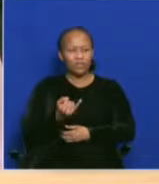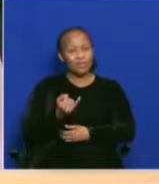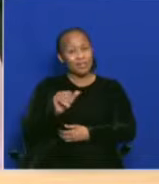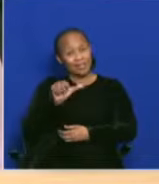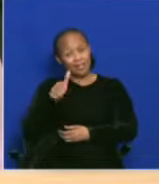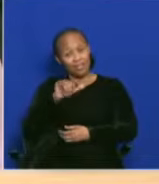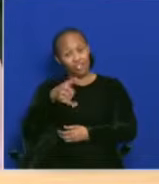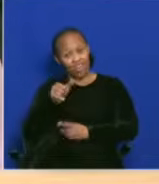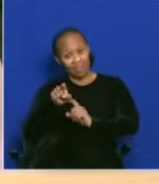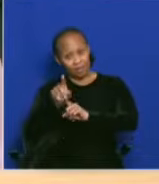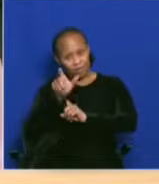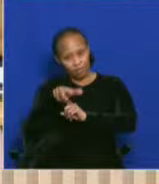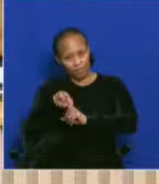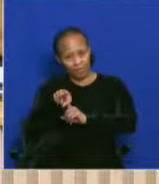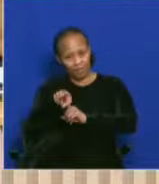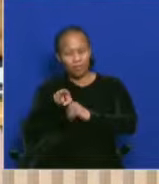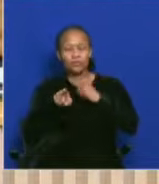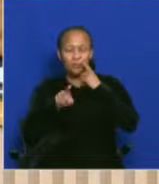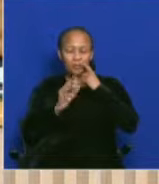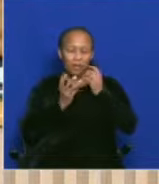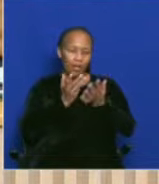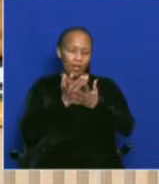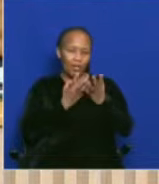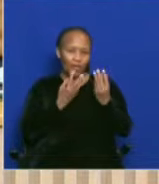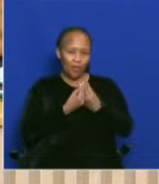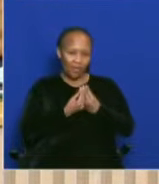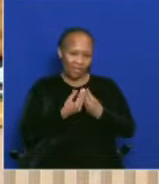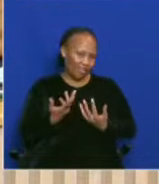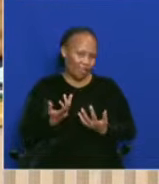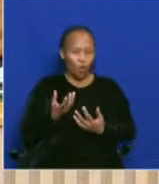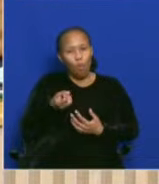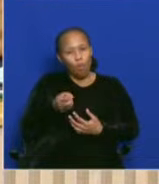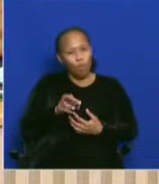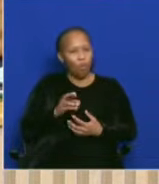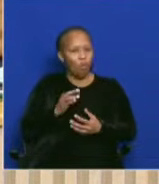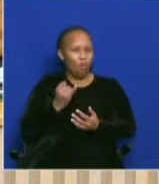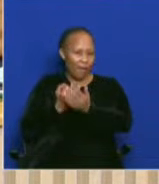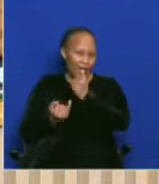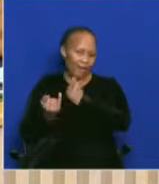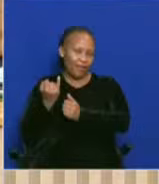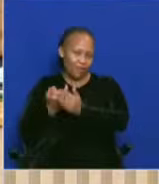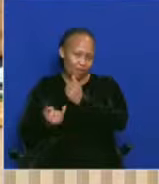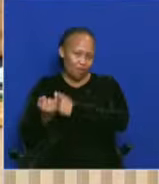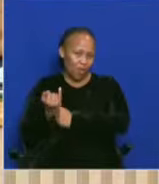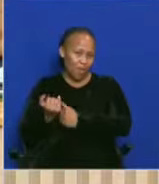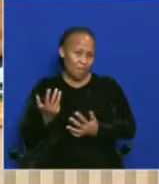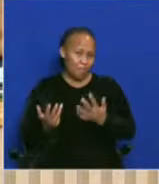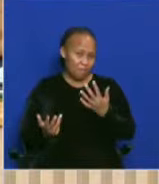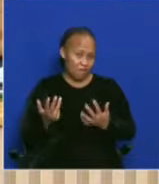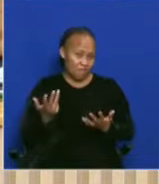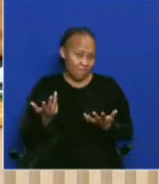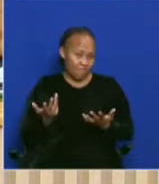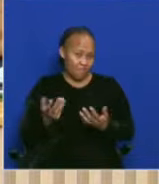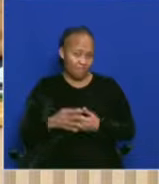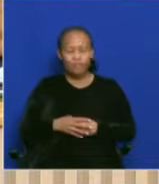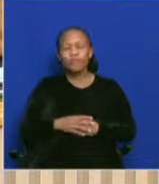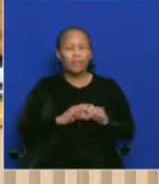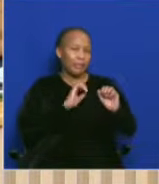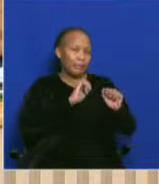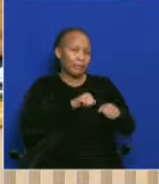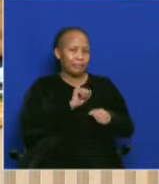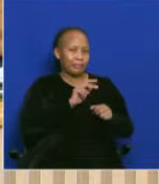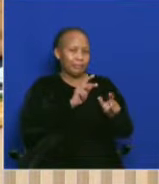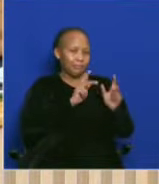entity or individual. That's the point. Thank you. Is the point, Commissioner